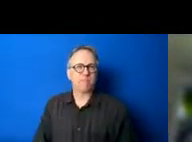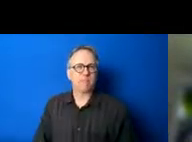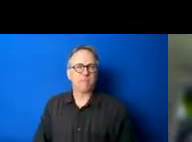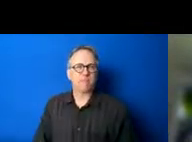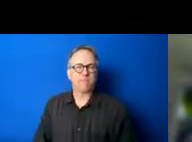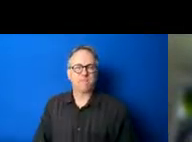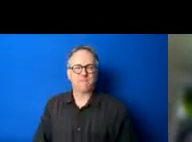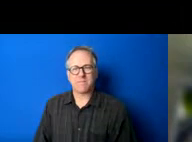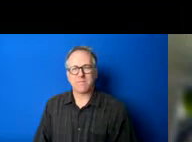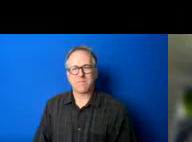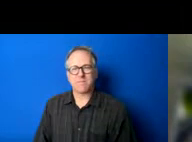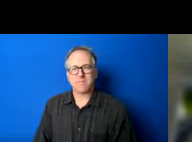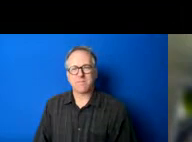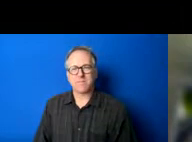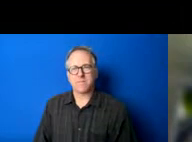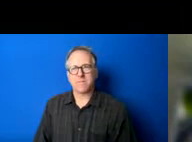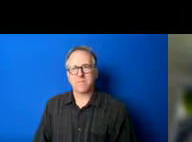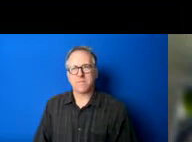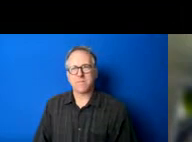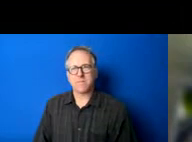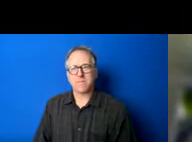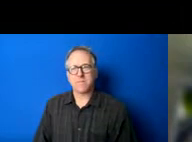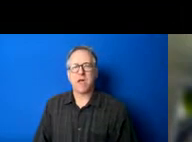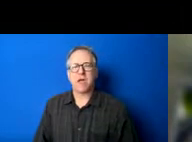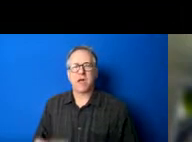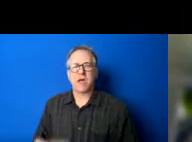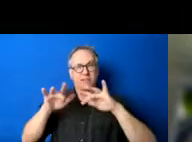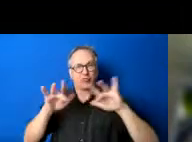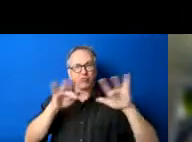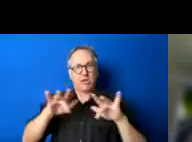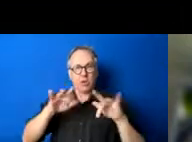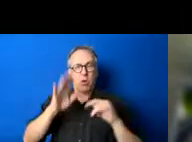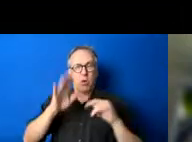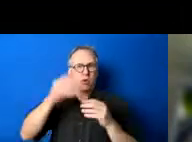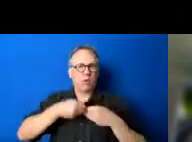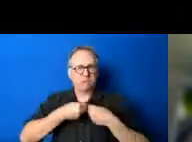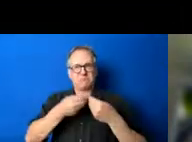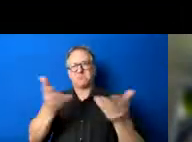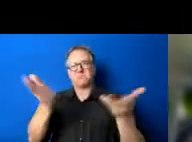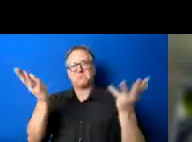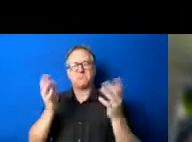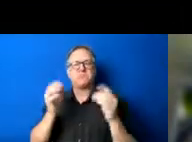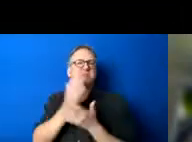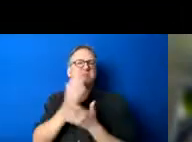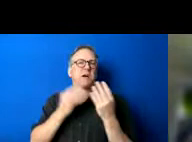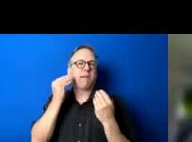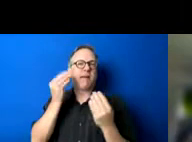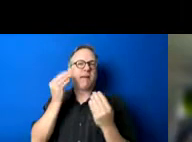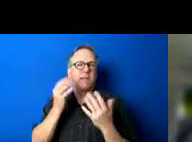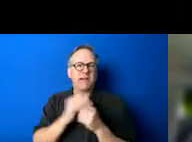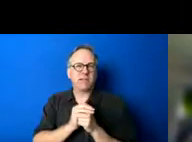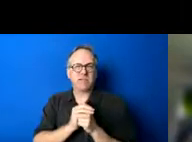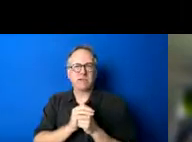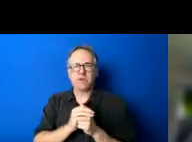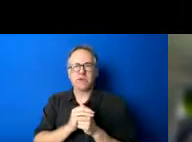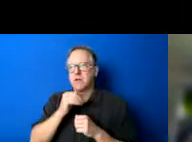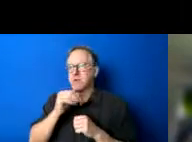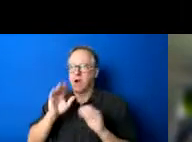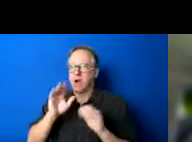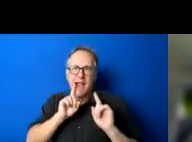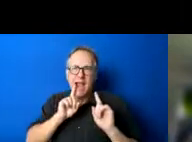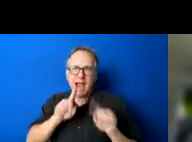Thanks, Lucy. And we'll be sending out this recording and we can try to also put information about unanswered questions or things